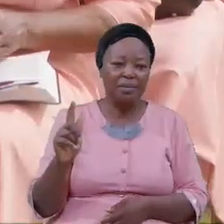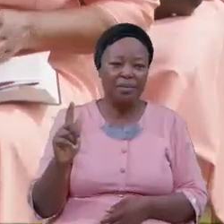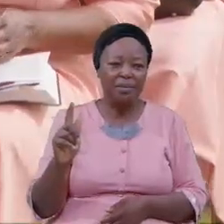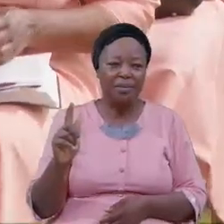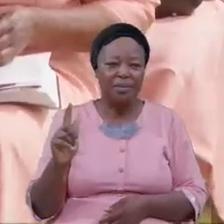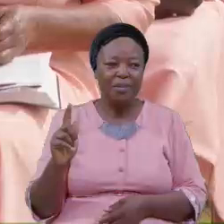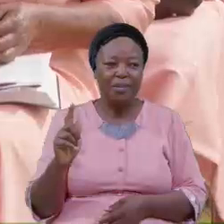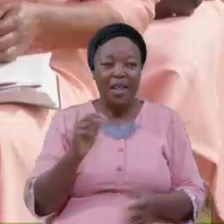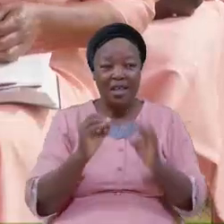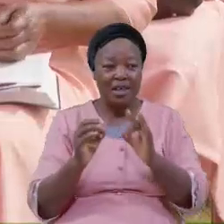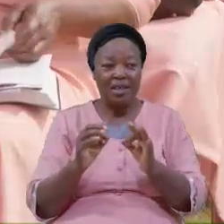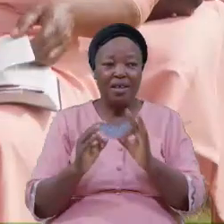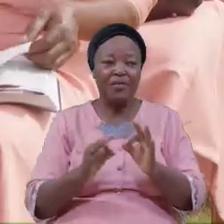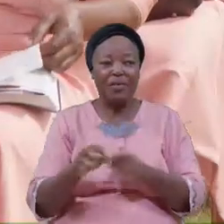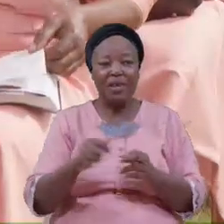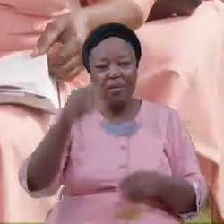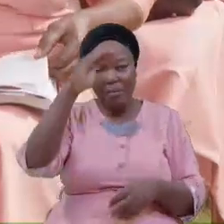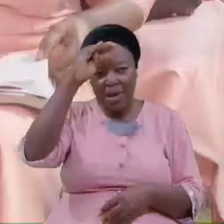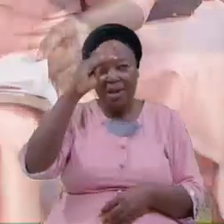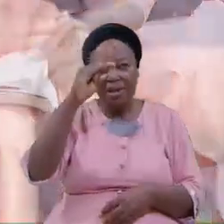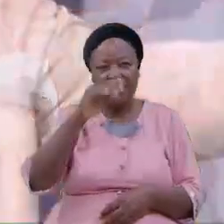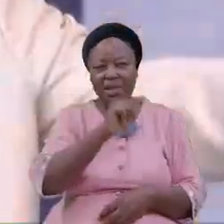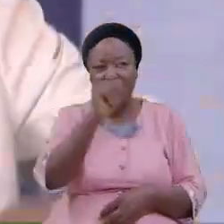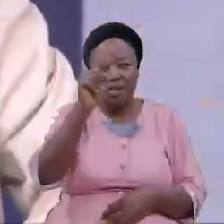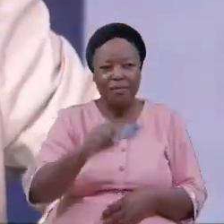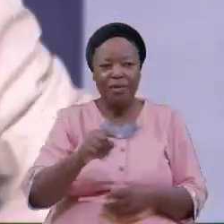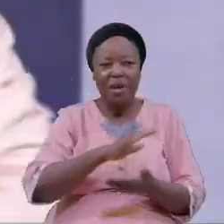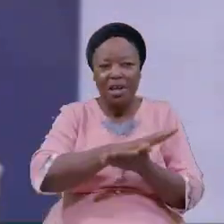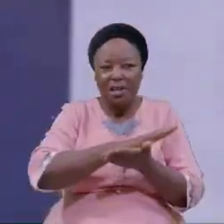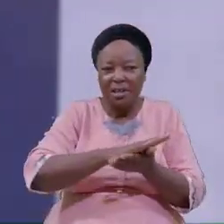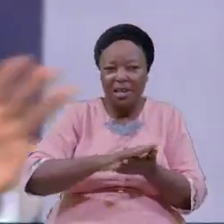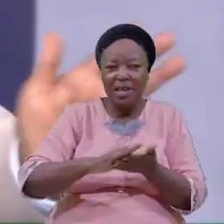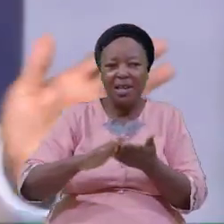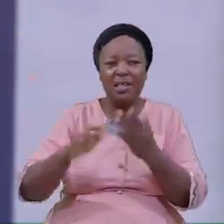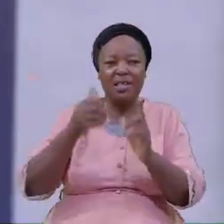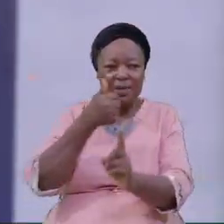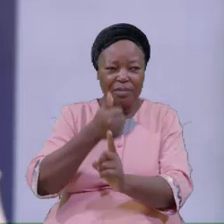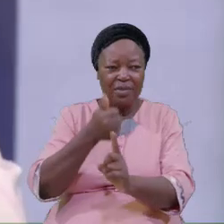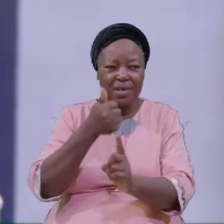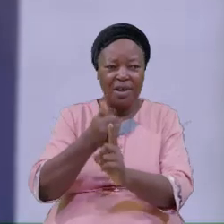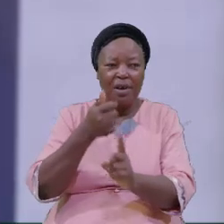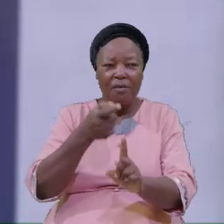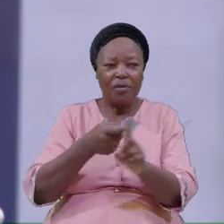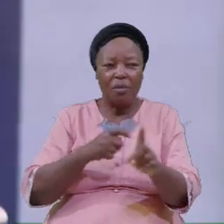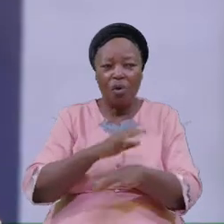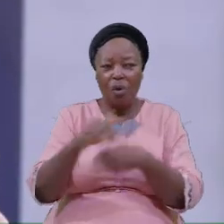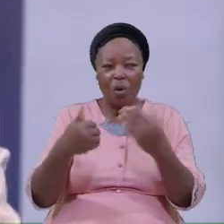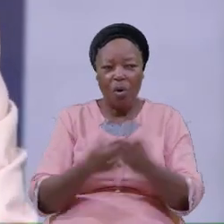It says, if a man therefore purge himself from all these,